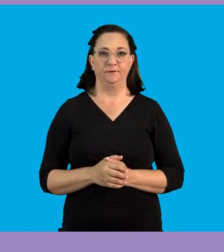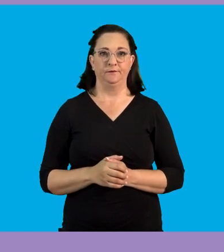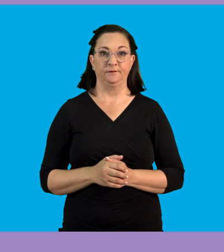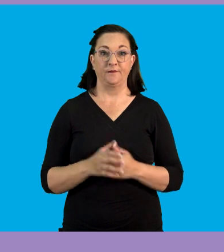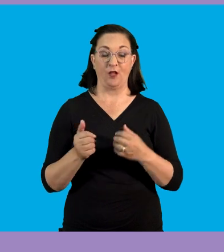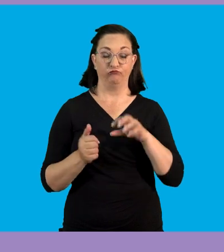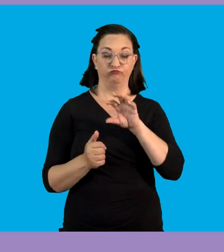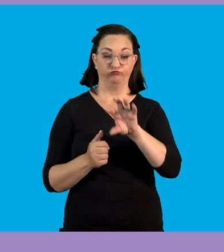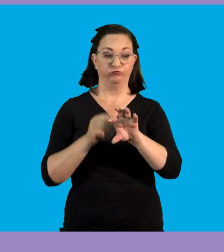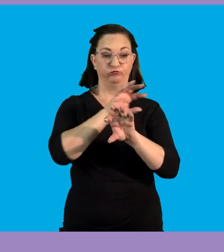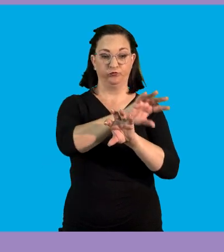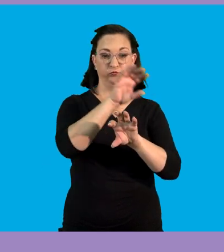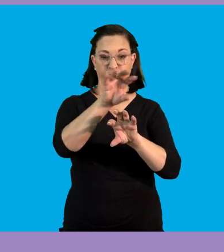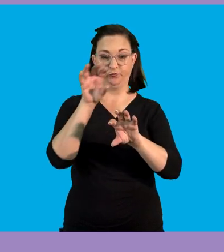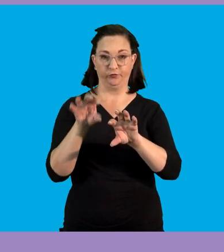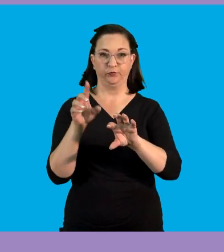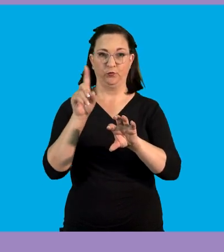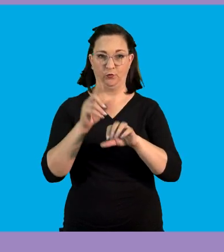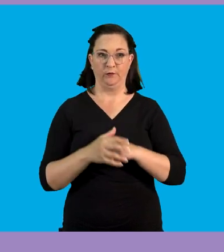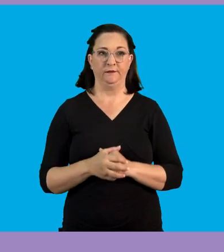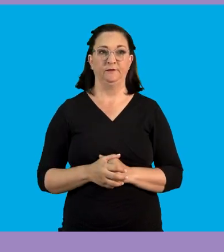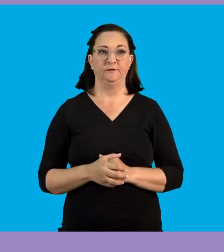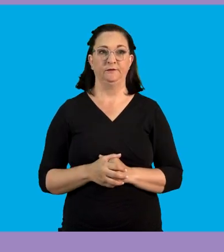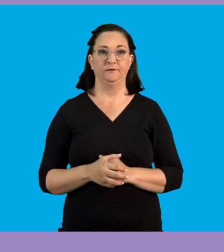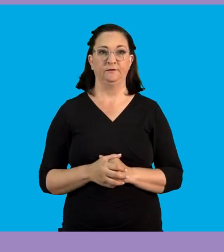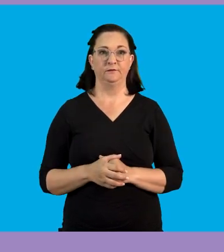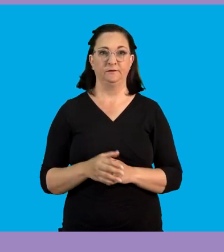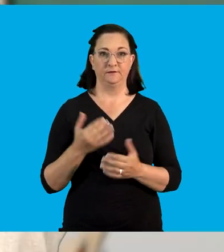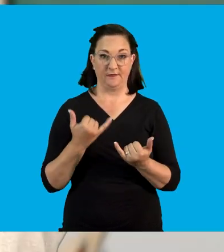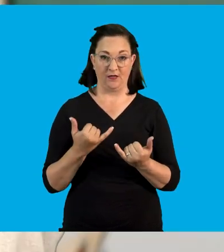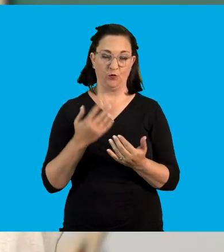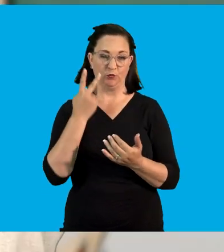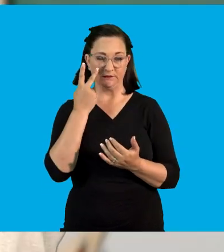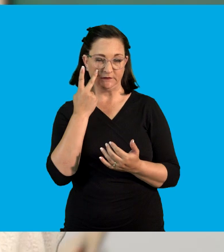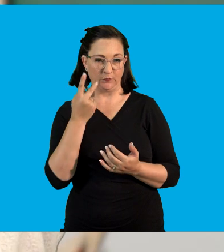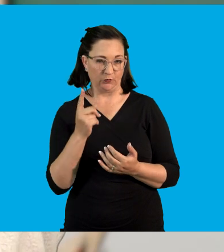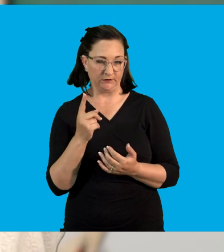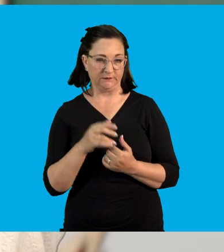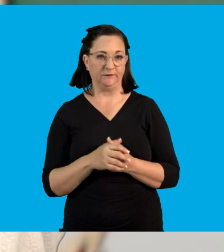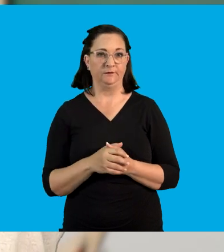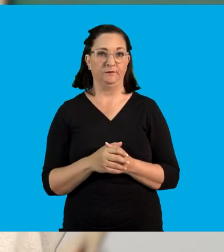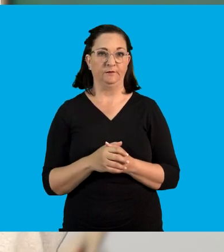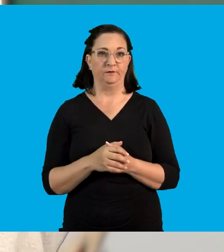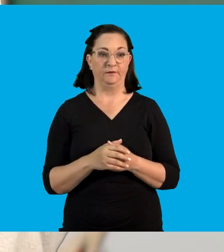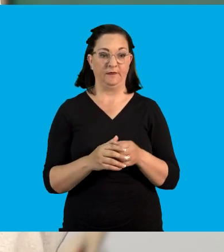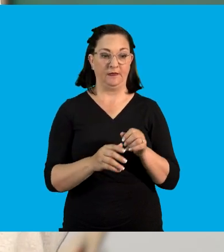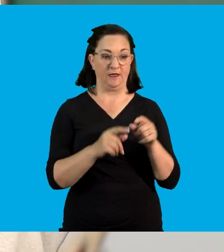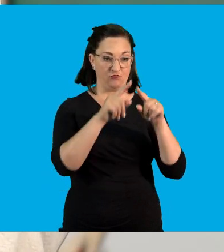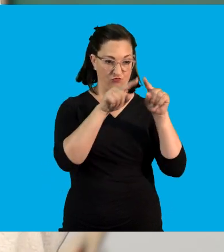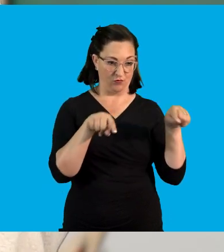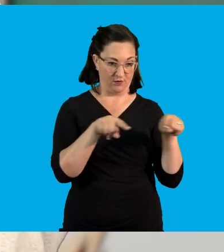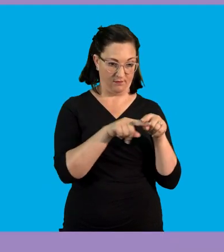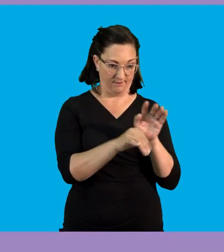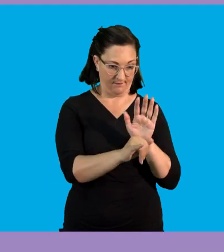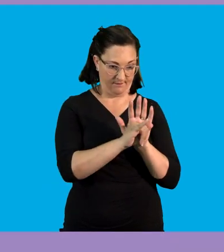We developed a concept map where we said in order for us to cover those areas, we are going to first identify